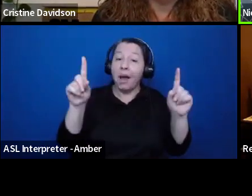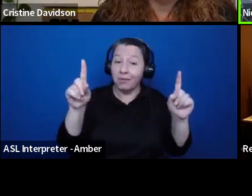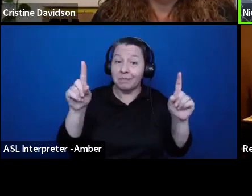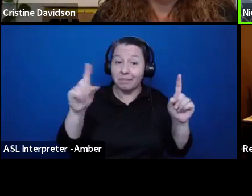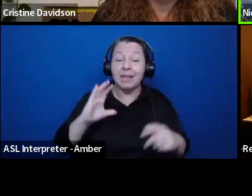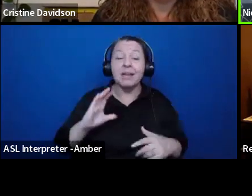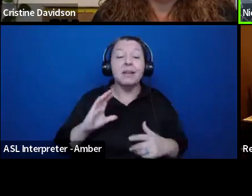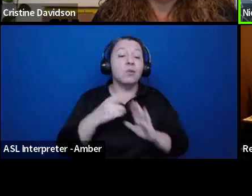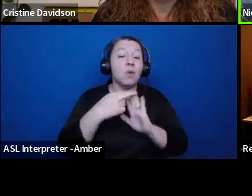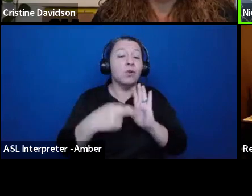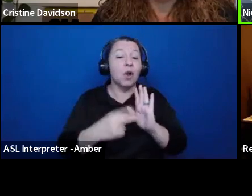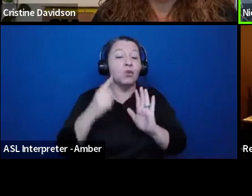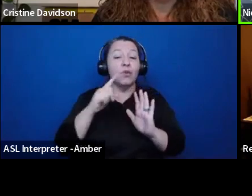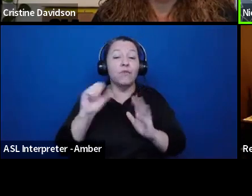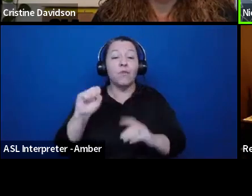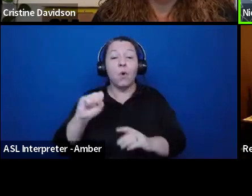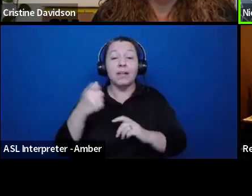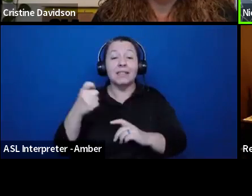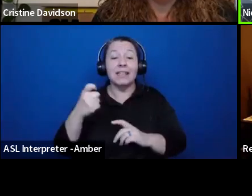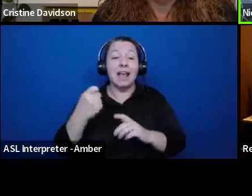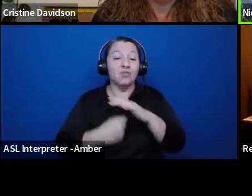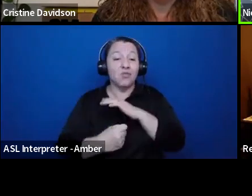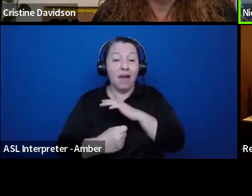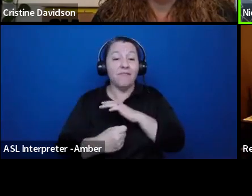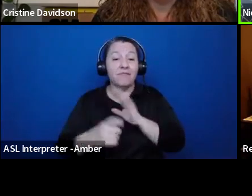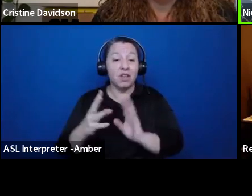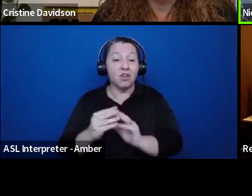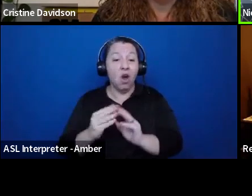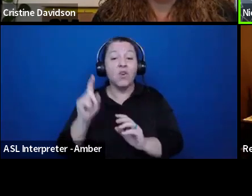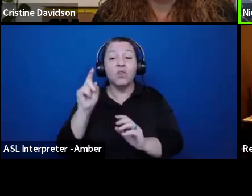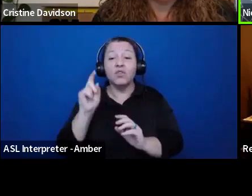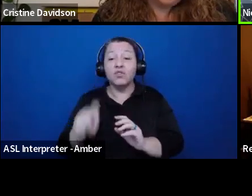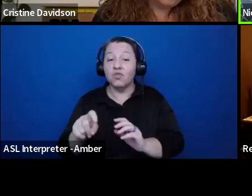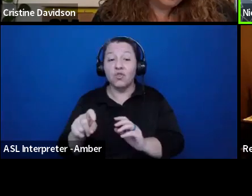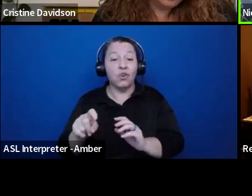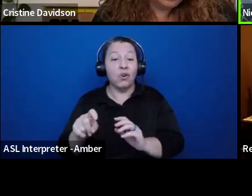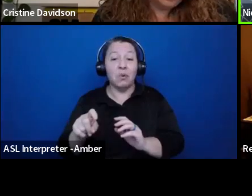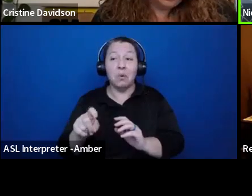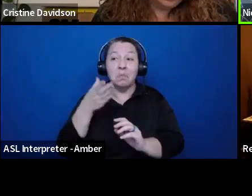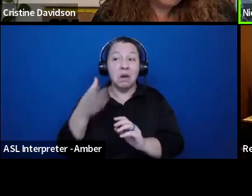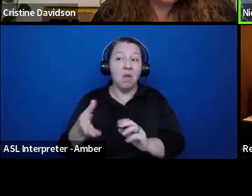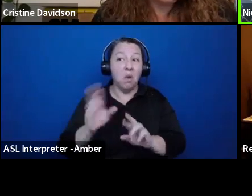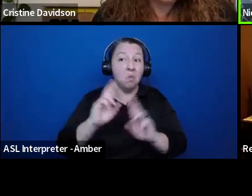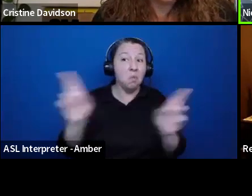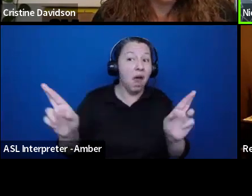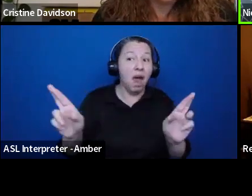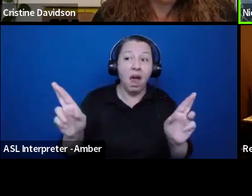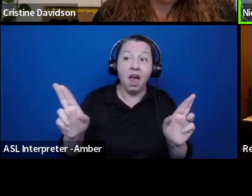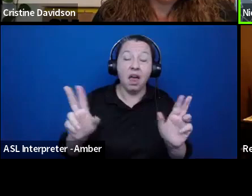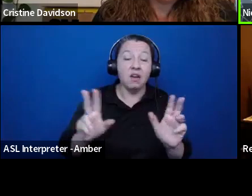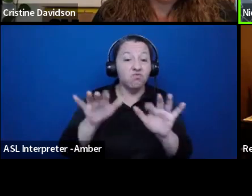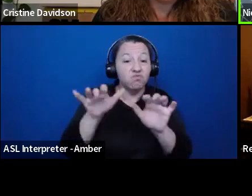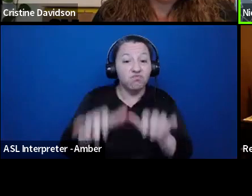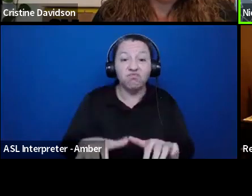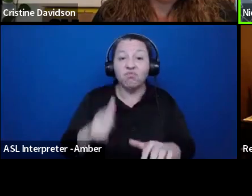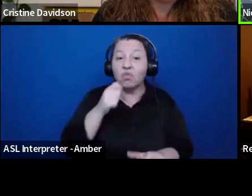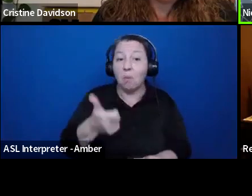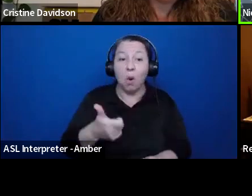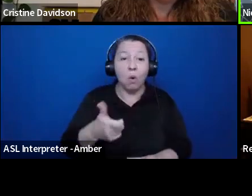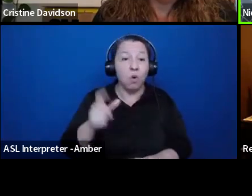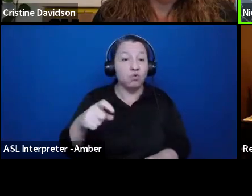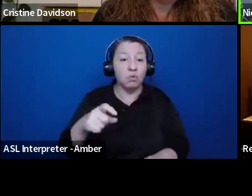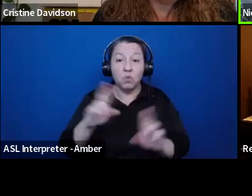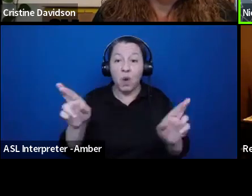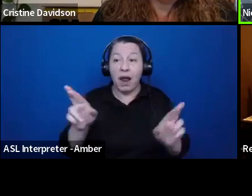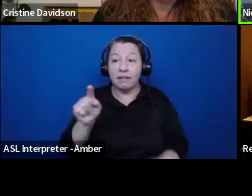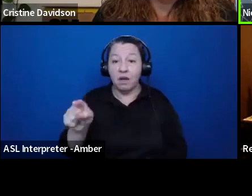registration for our sex trafficking conference should be live tomorrow. So please join